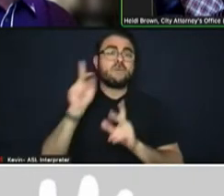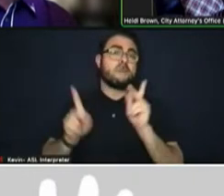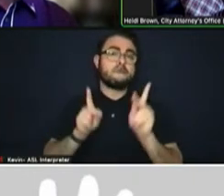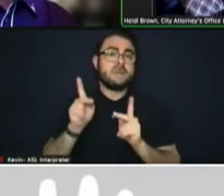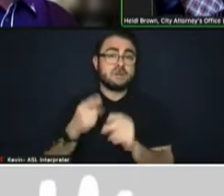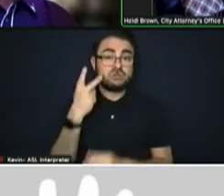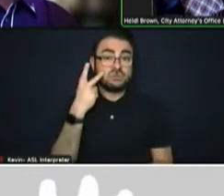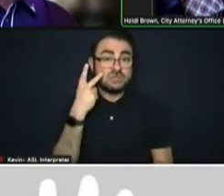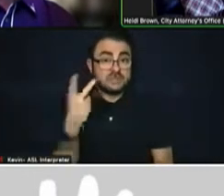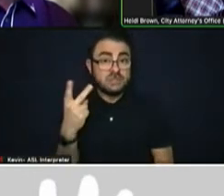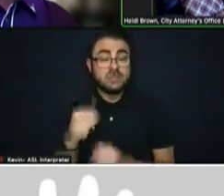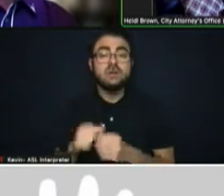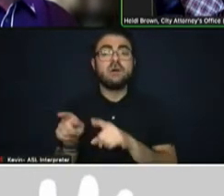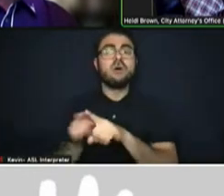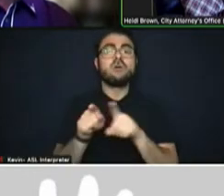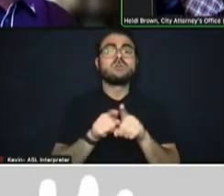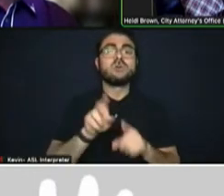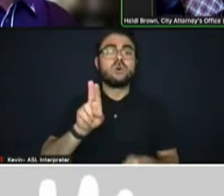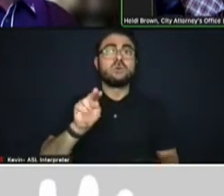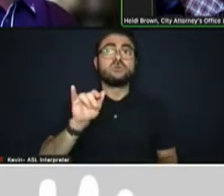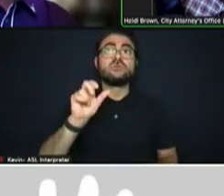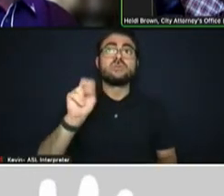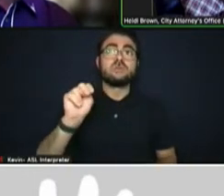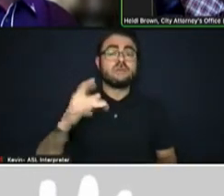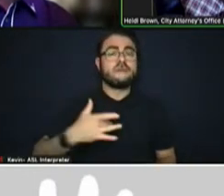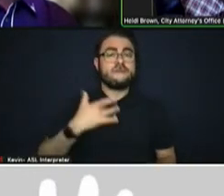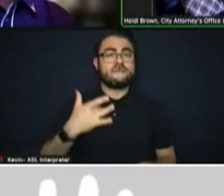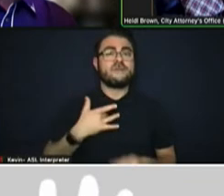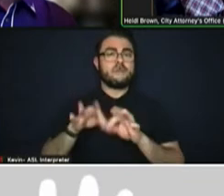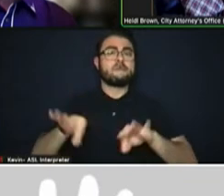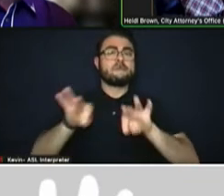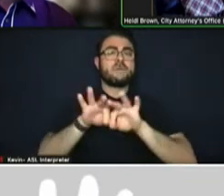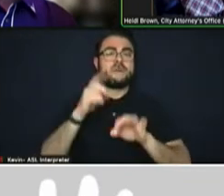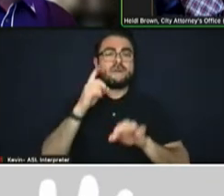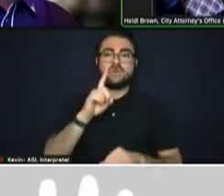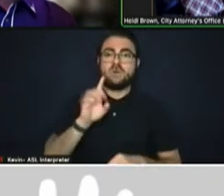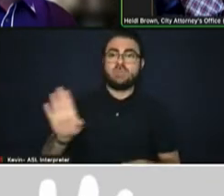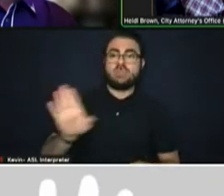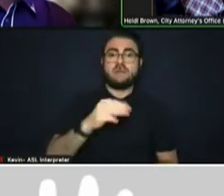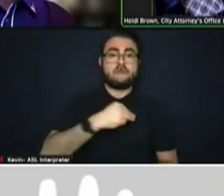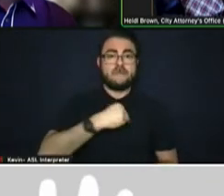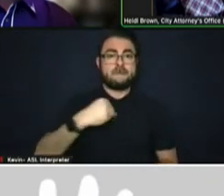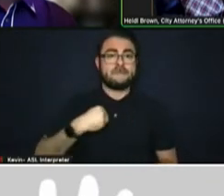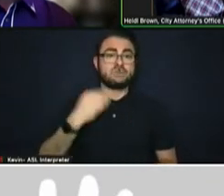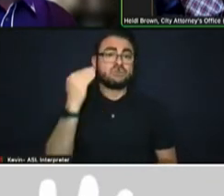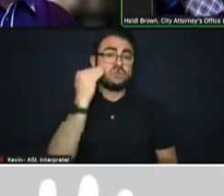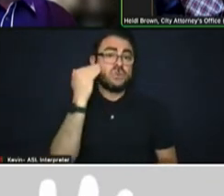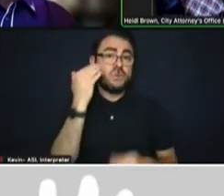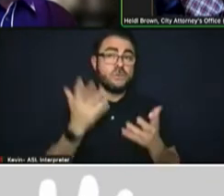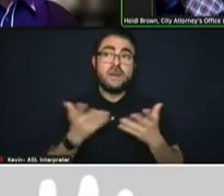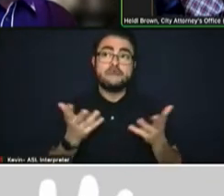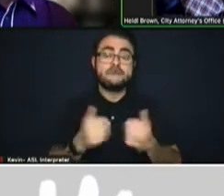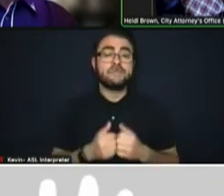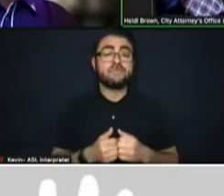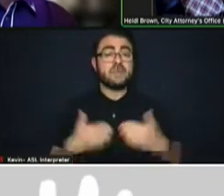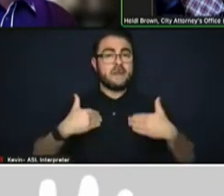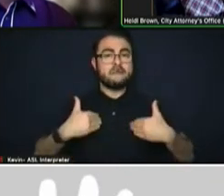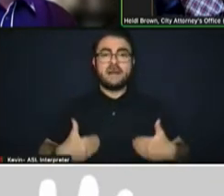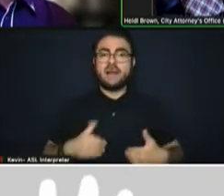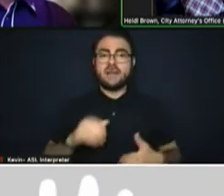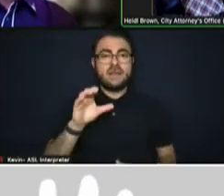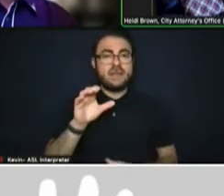I think the union felt was important for their members to know that body cameras do not allow for tampering